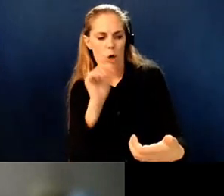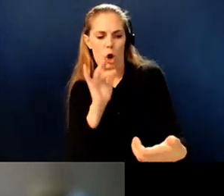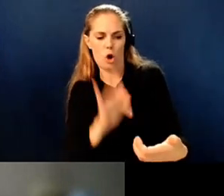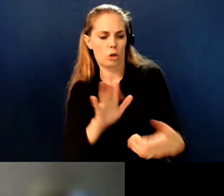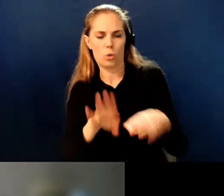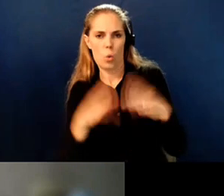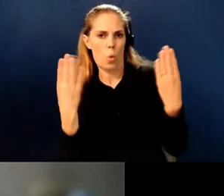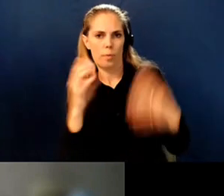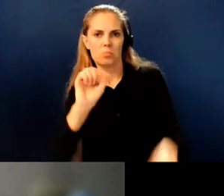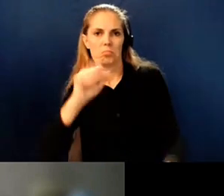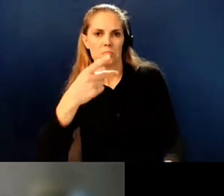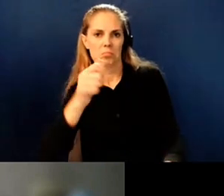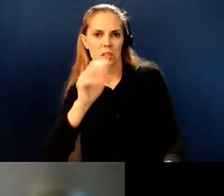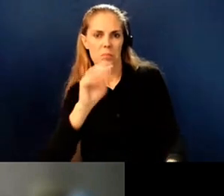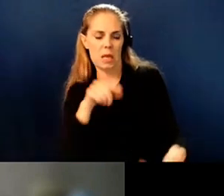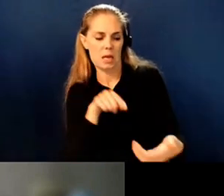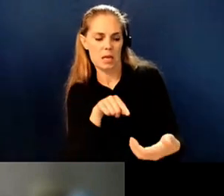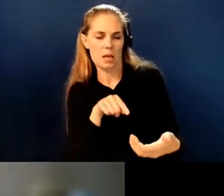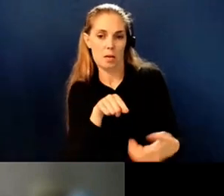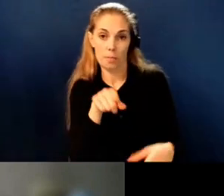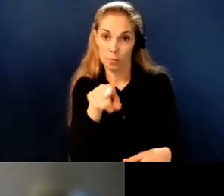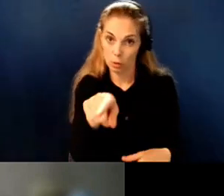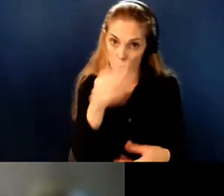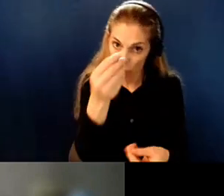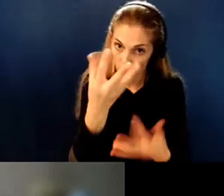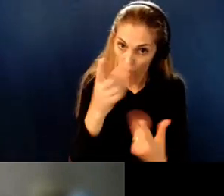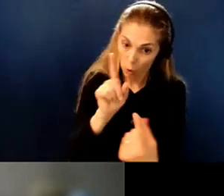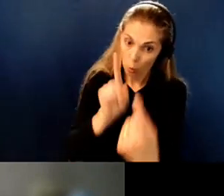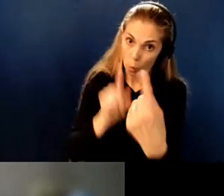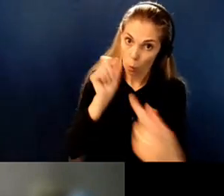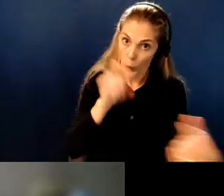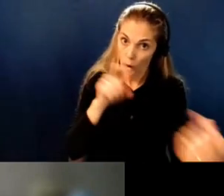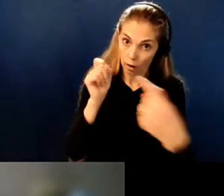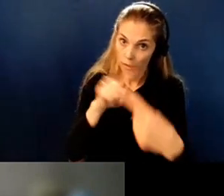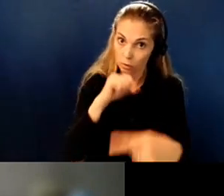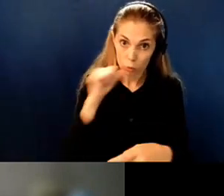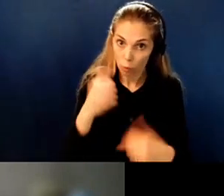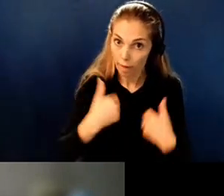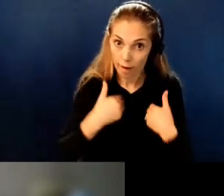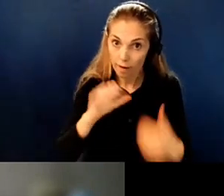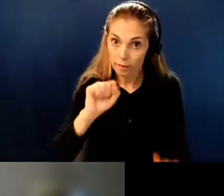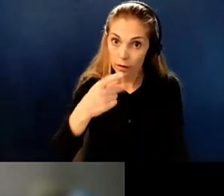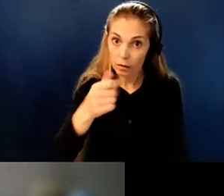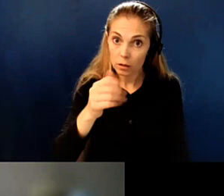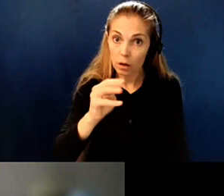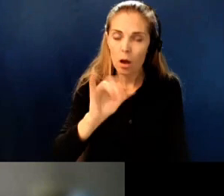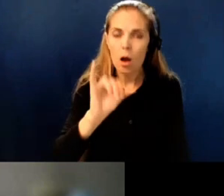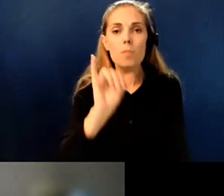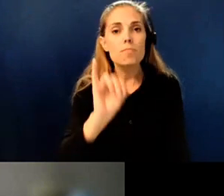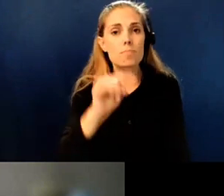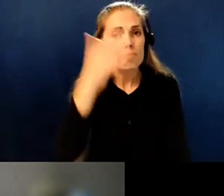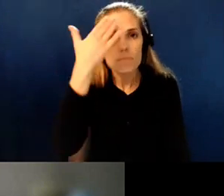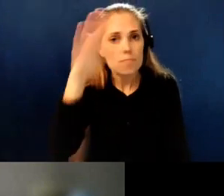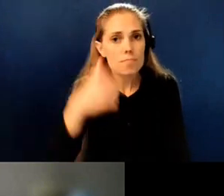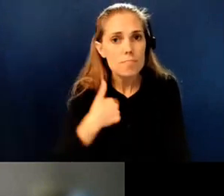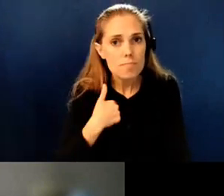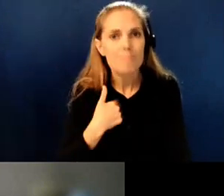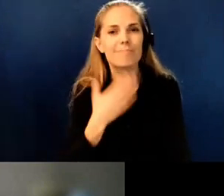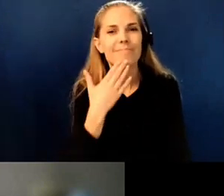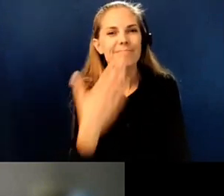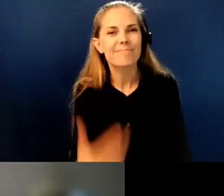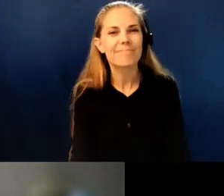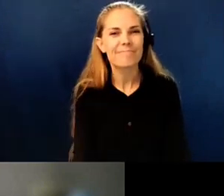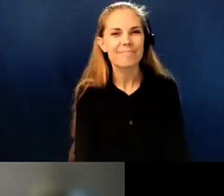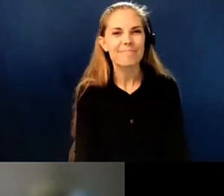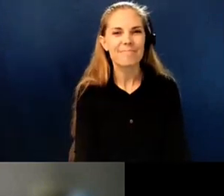more, is very interesting. Thank you for clarifying that, because we didn't know. Yeah, perfect. Okay. I'm going to leave the floor open